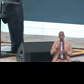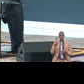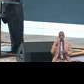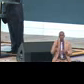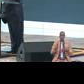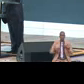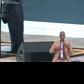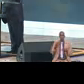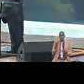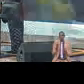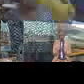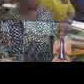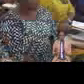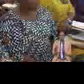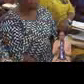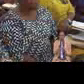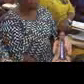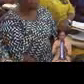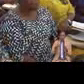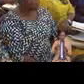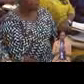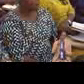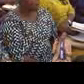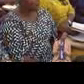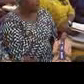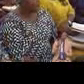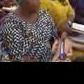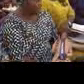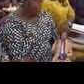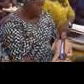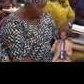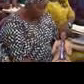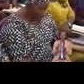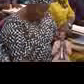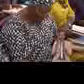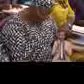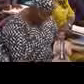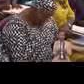will rejoice over you when we get to the other side.